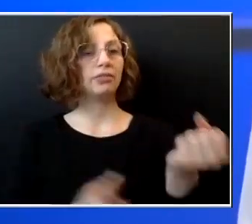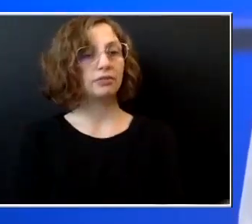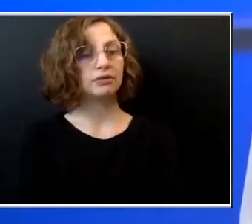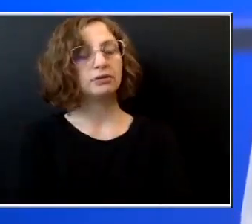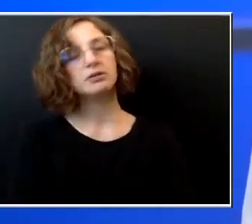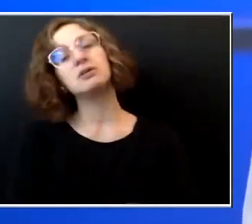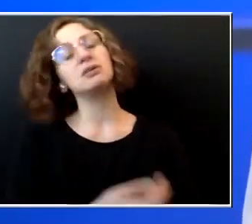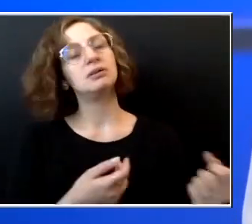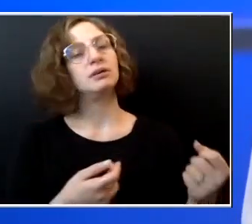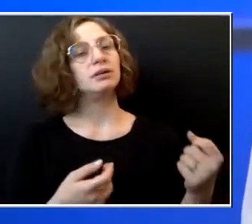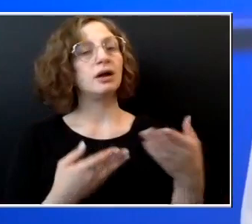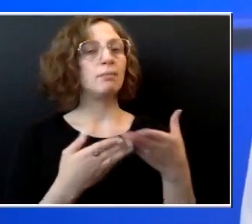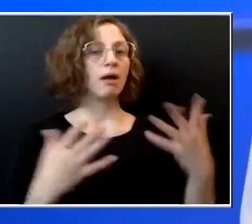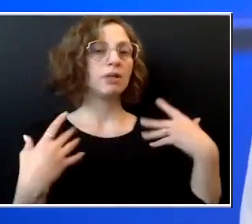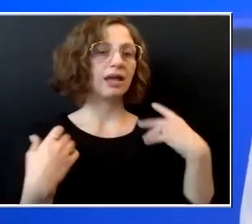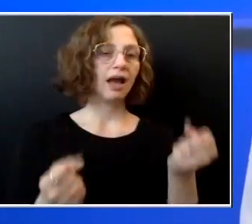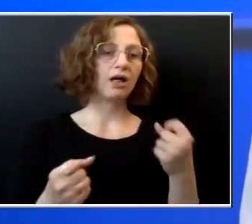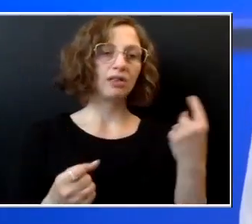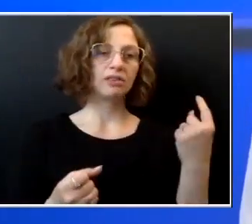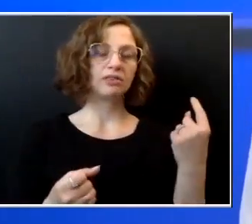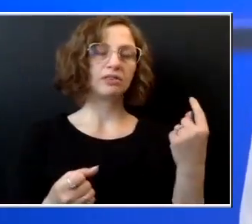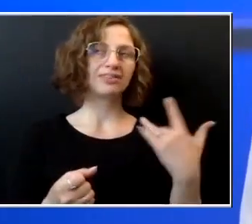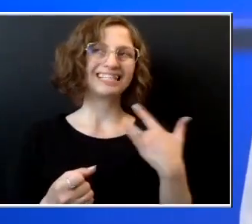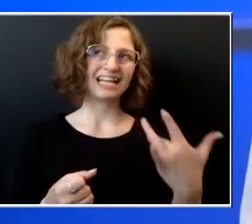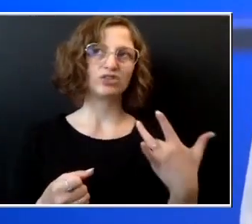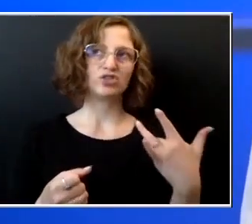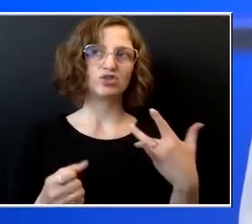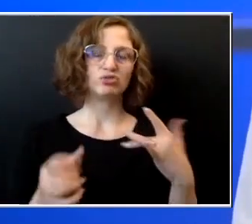and it's always a